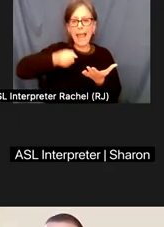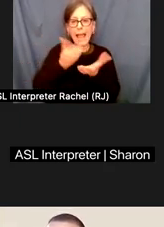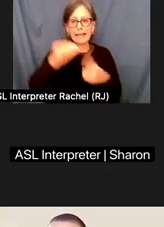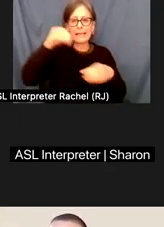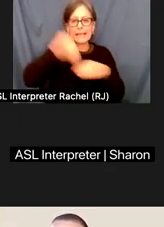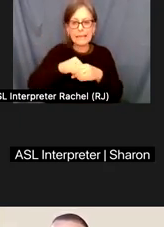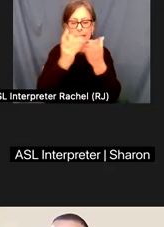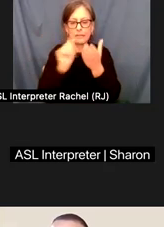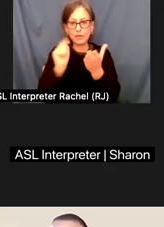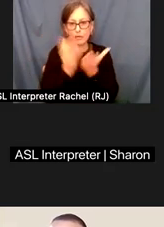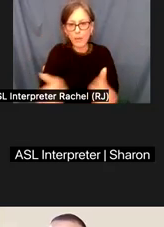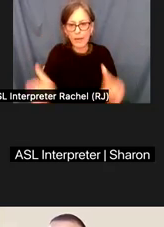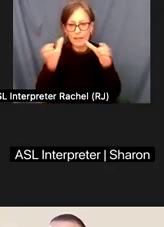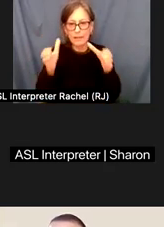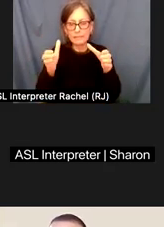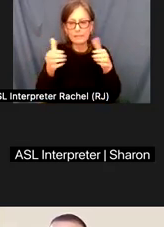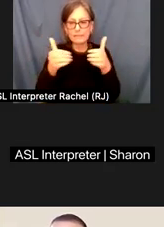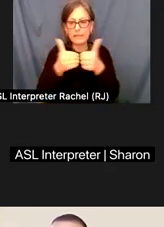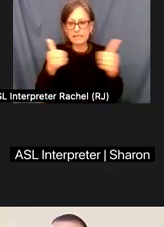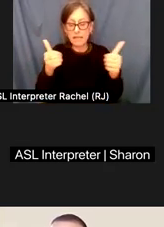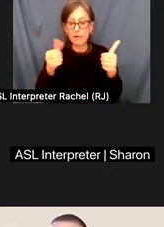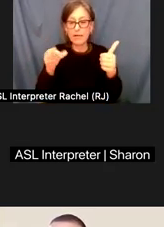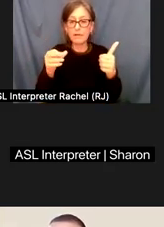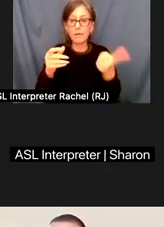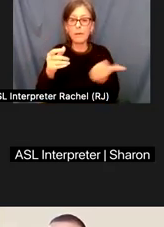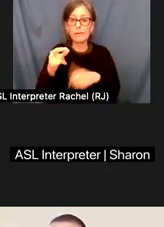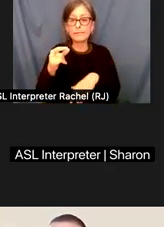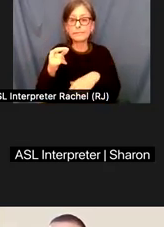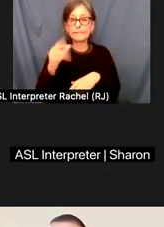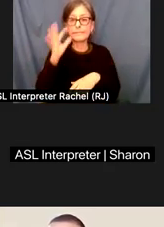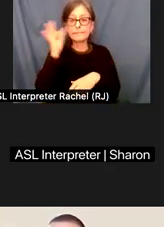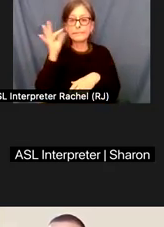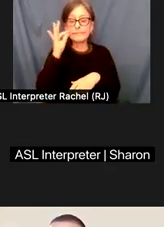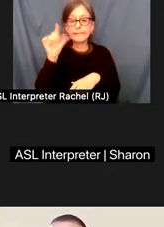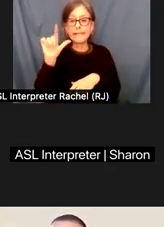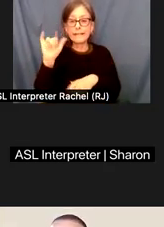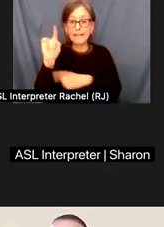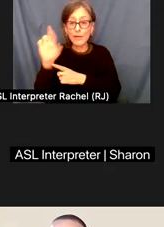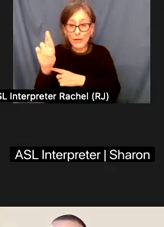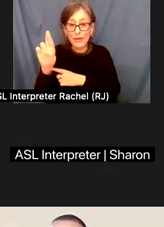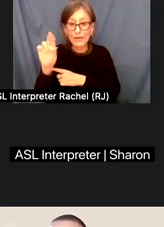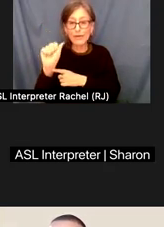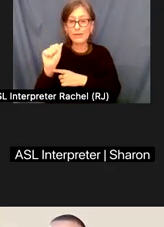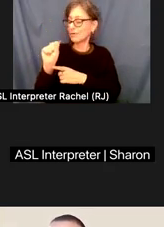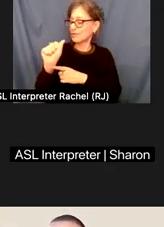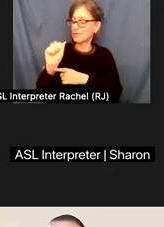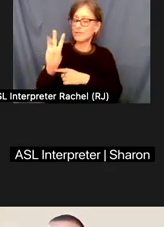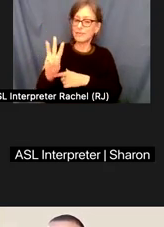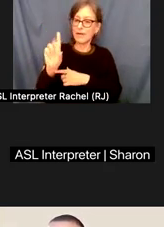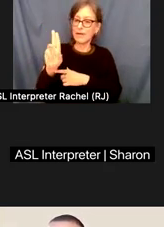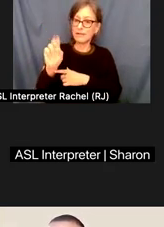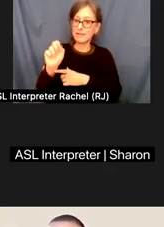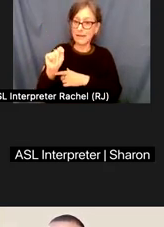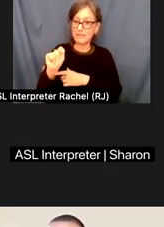itself, and separating. If you have kitty litter or sawdust, even for those of us that don't have cats,